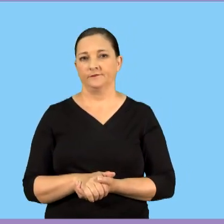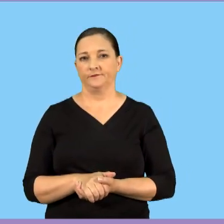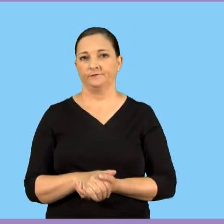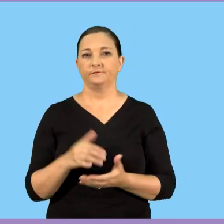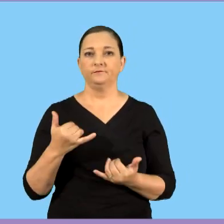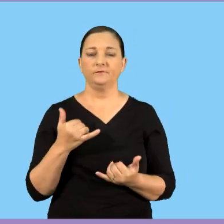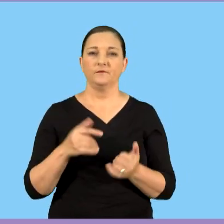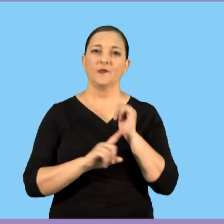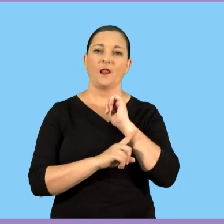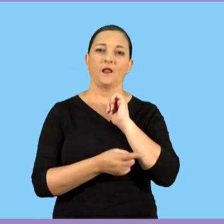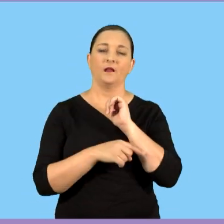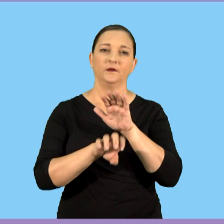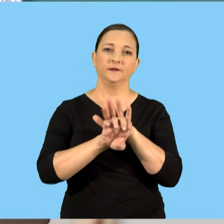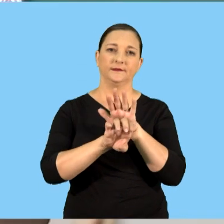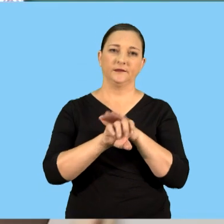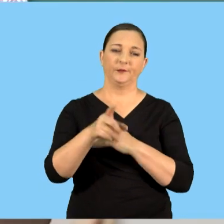2,060 meters.